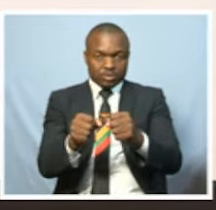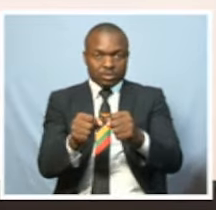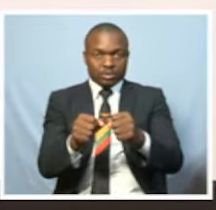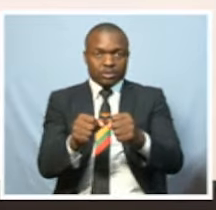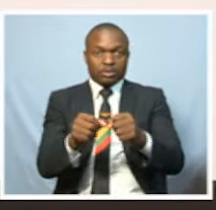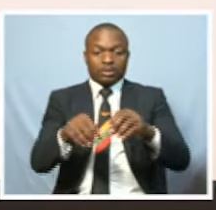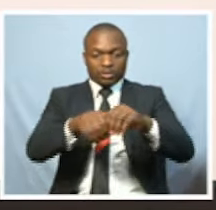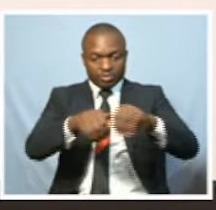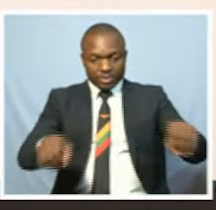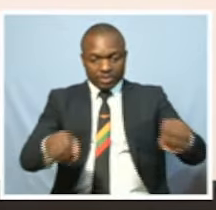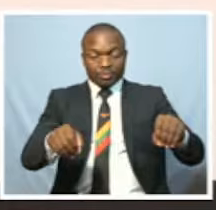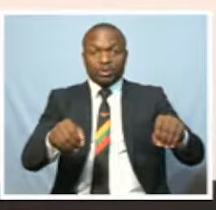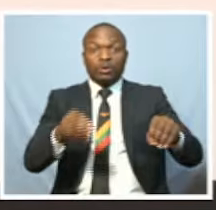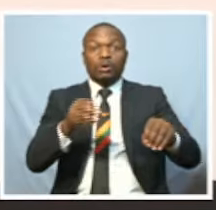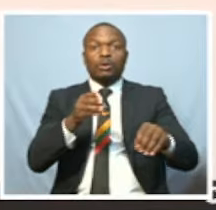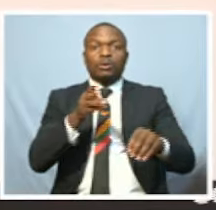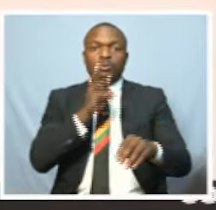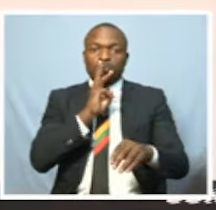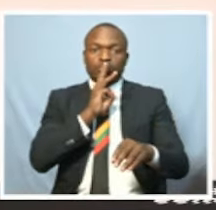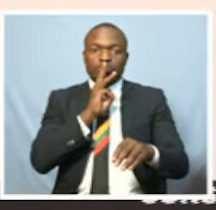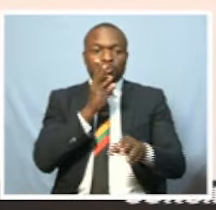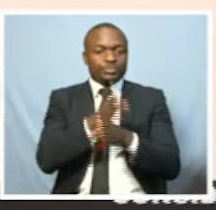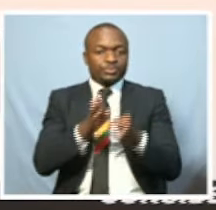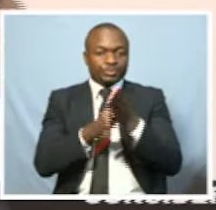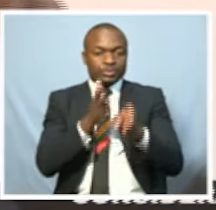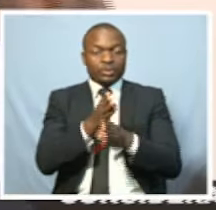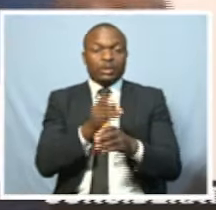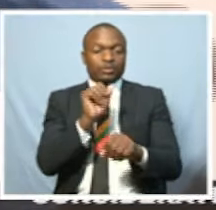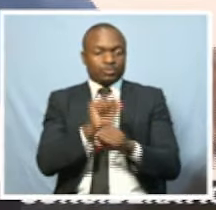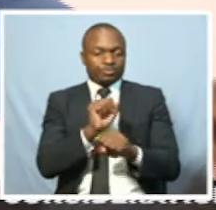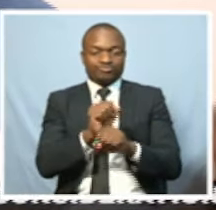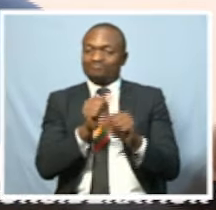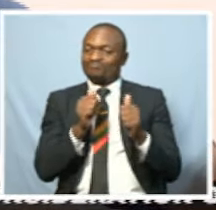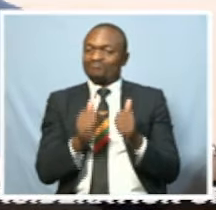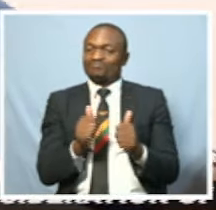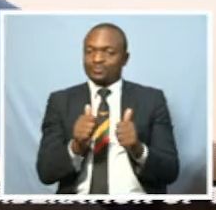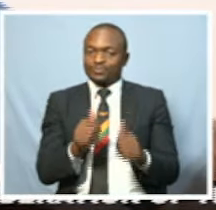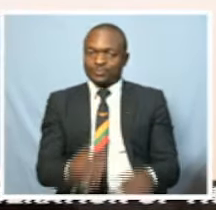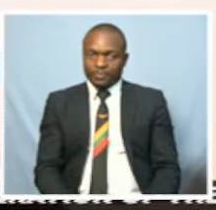has since been constructed and is operational.